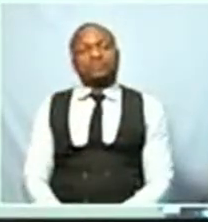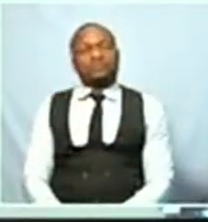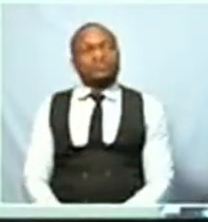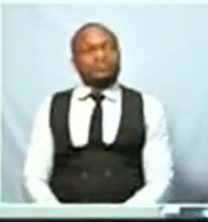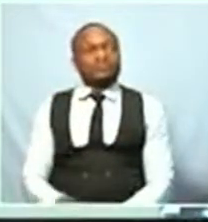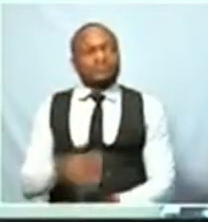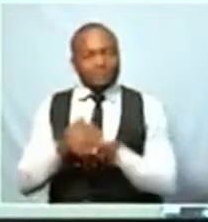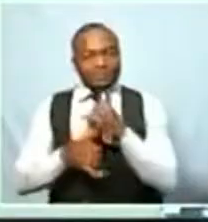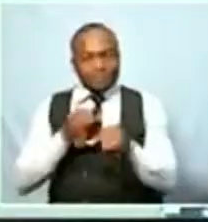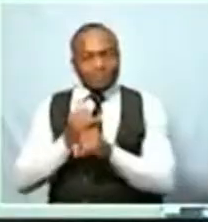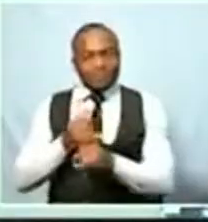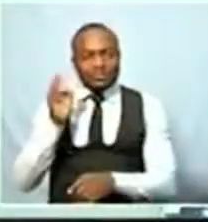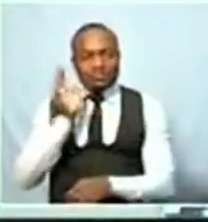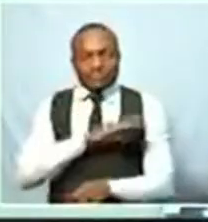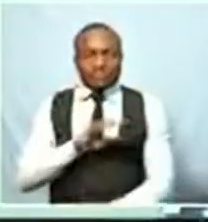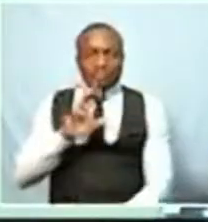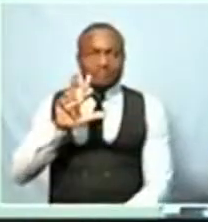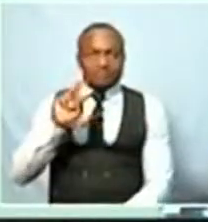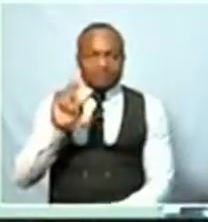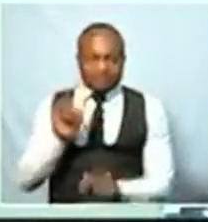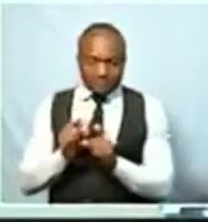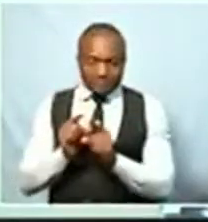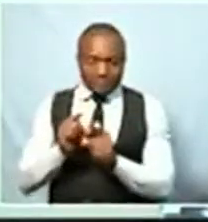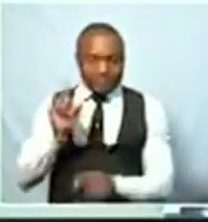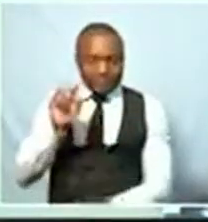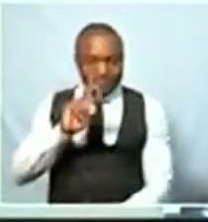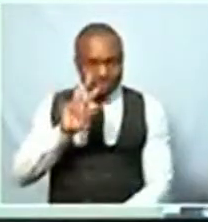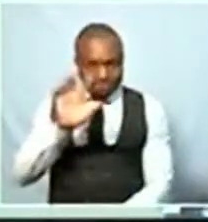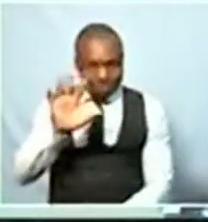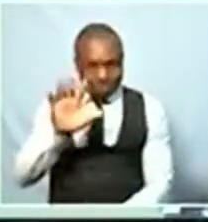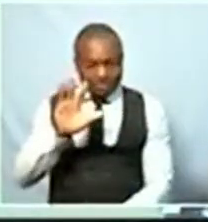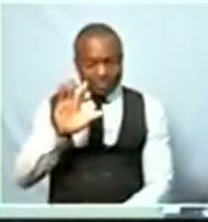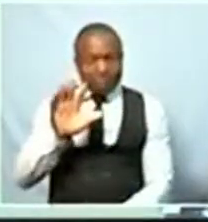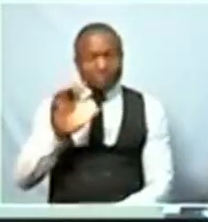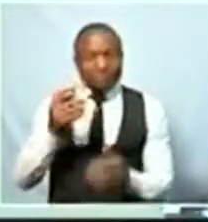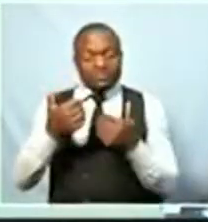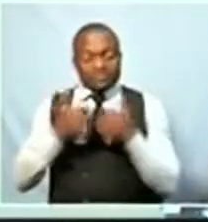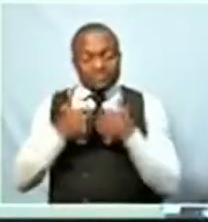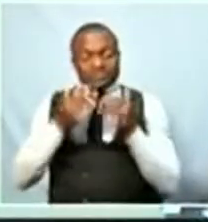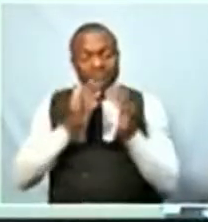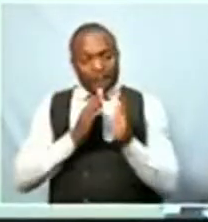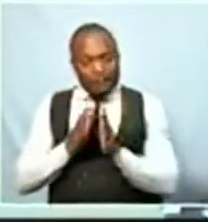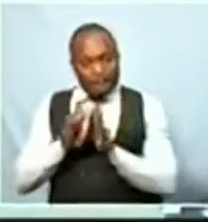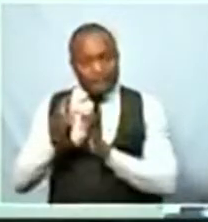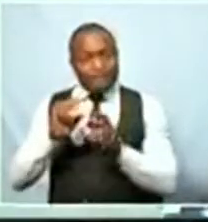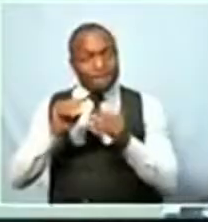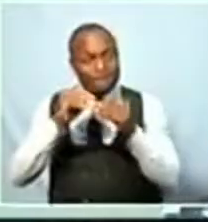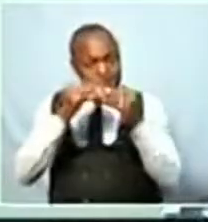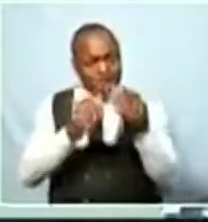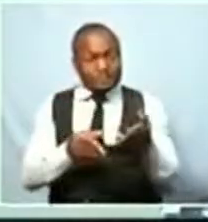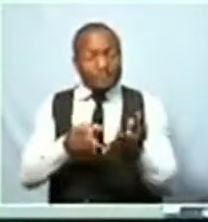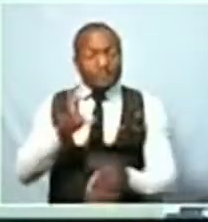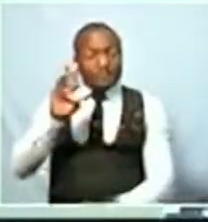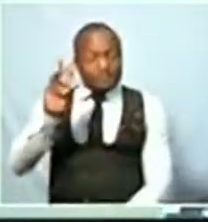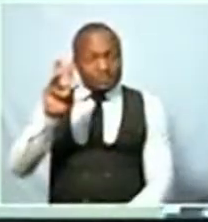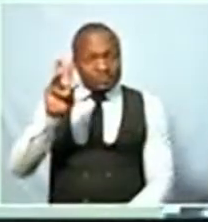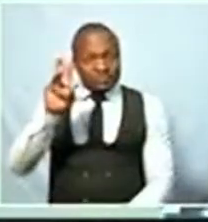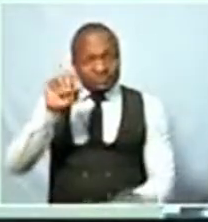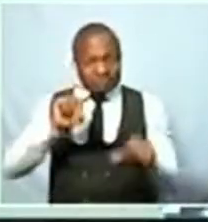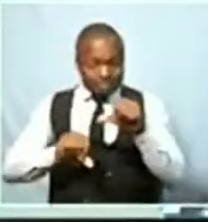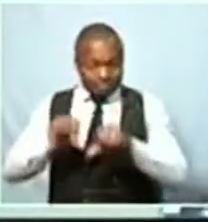for the year ended 31st December 2025, and we have planned to produce 6 performance audit